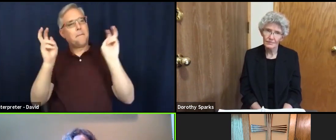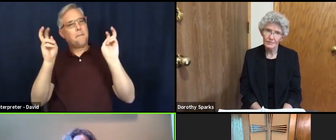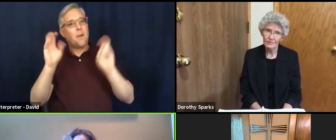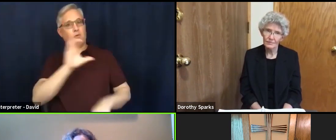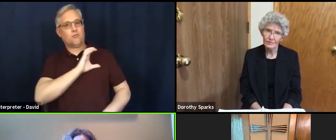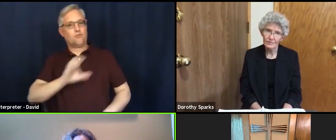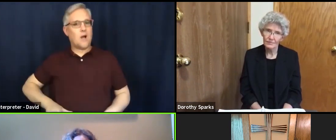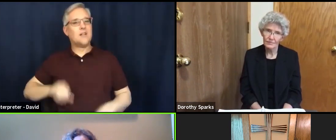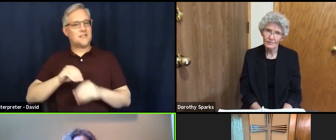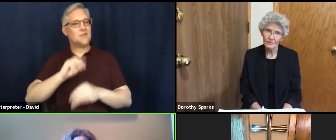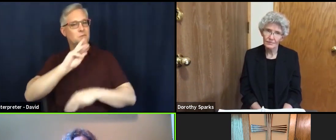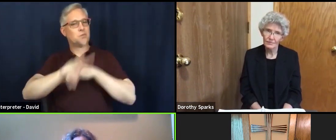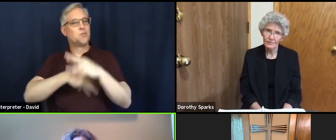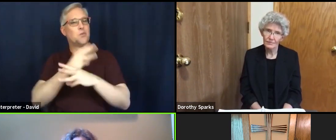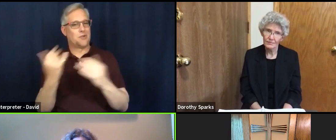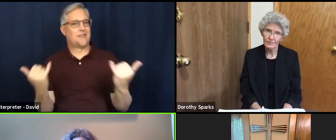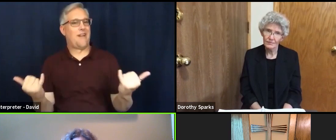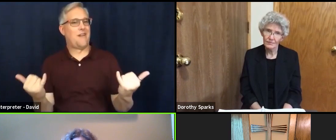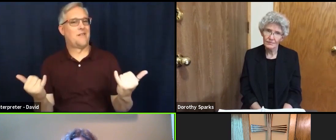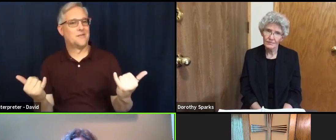now.